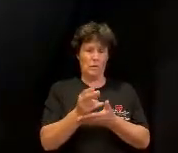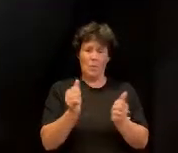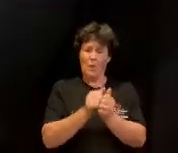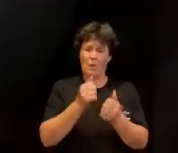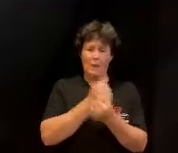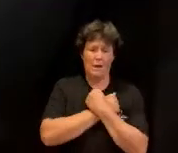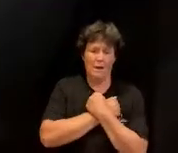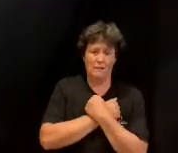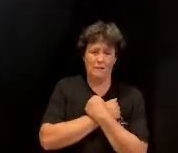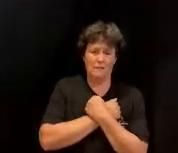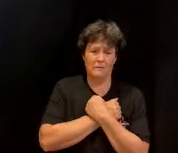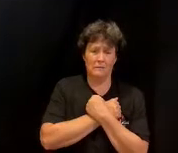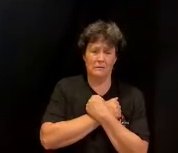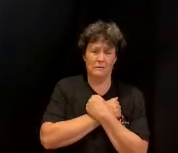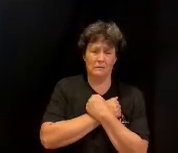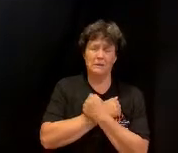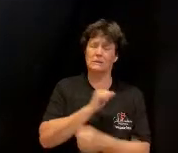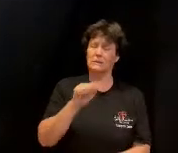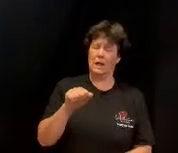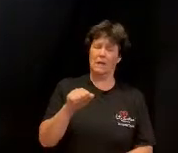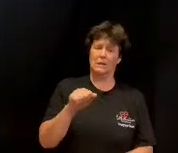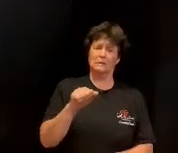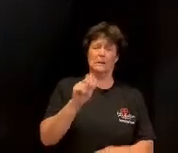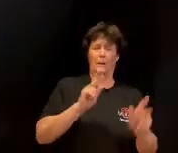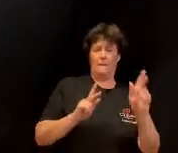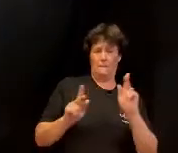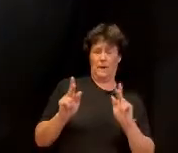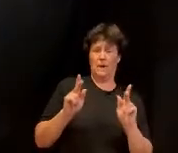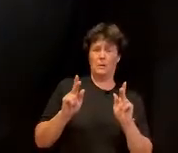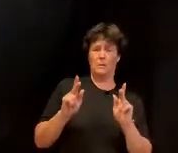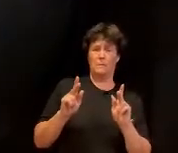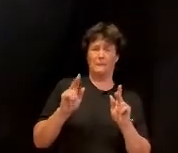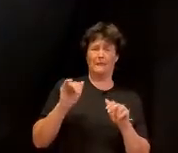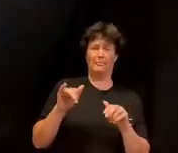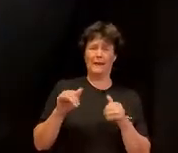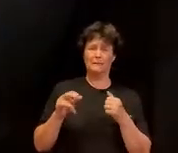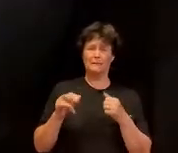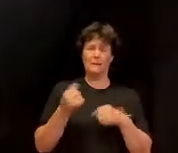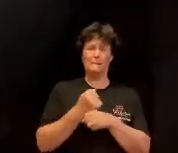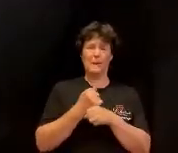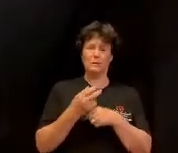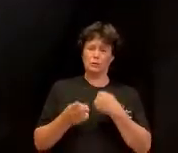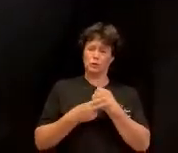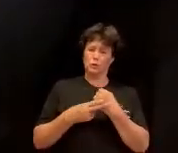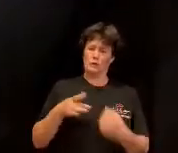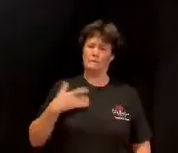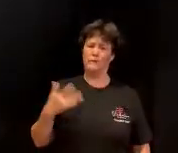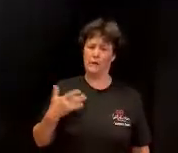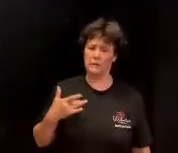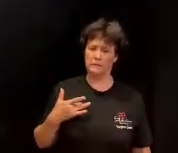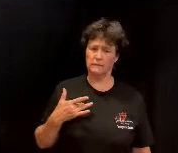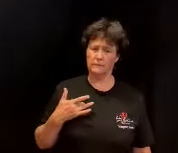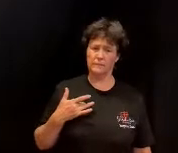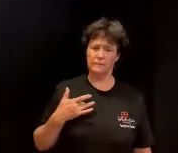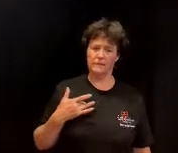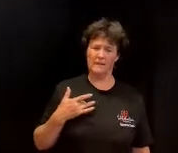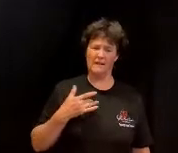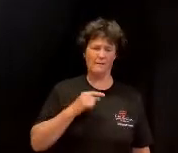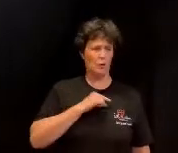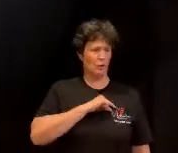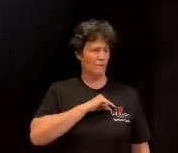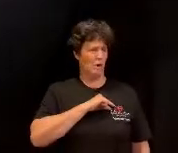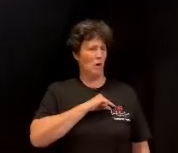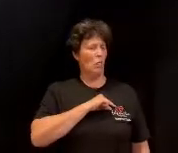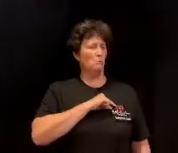We can do this, man. And when people are actually that secure in it, what begins to happen is that there's a conviction that comes with that.